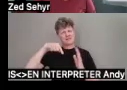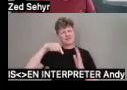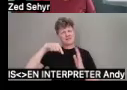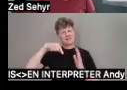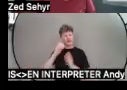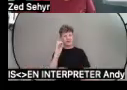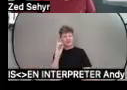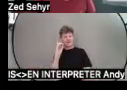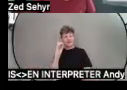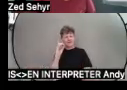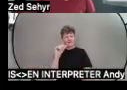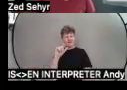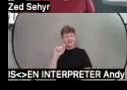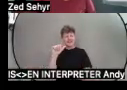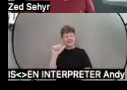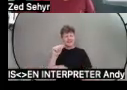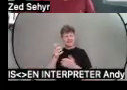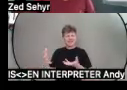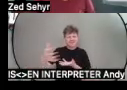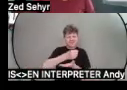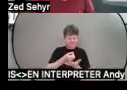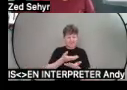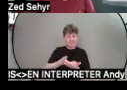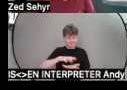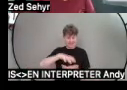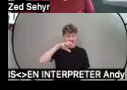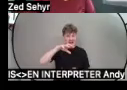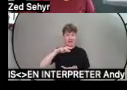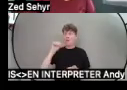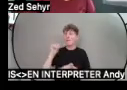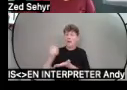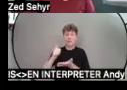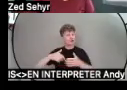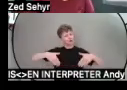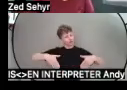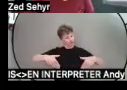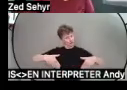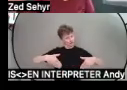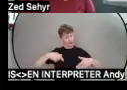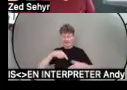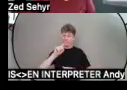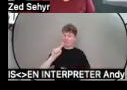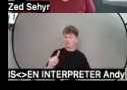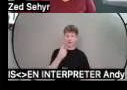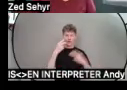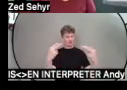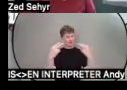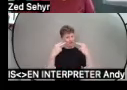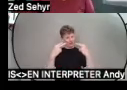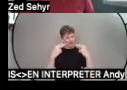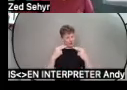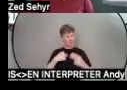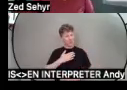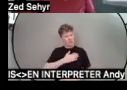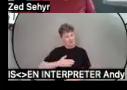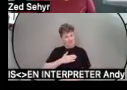of the first preview of some of the findings. So I do apologize if anything isn't quite as rehearsed